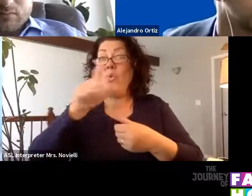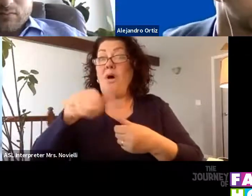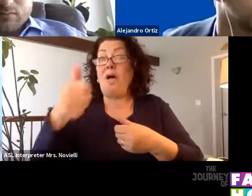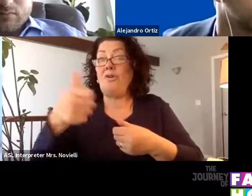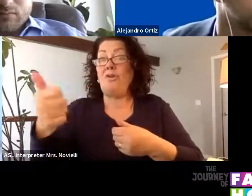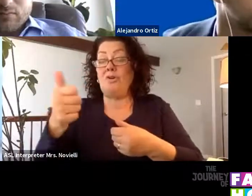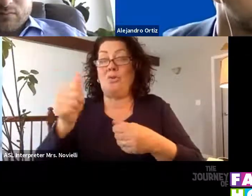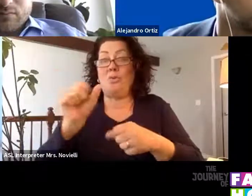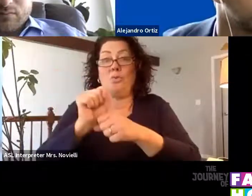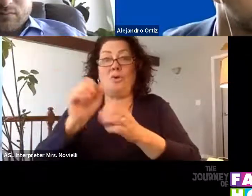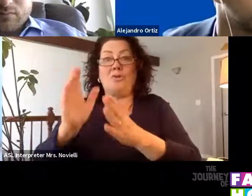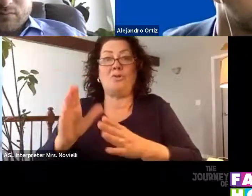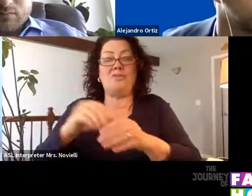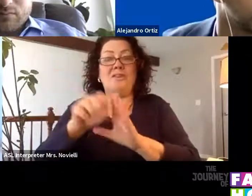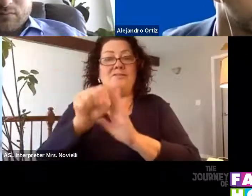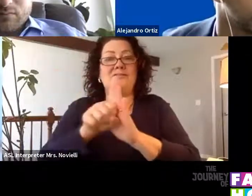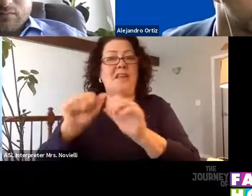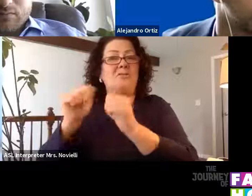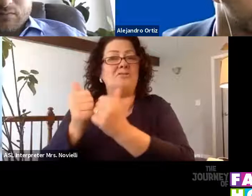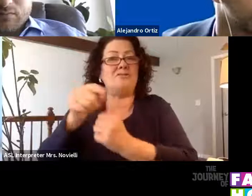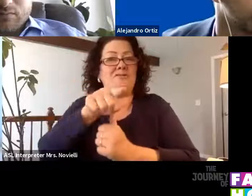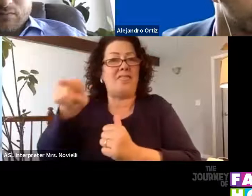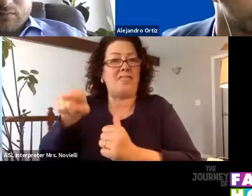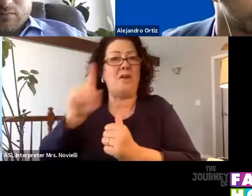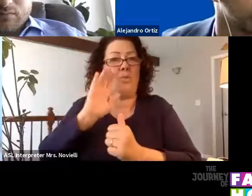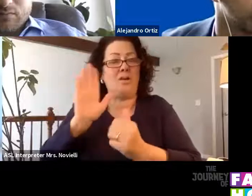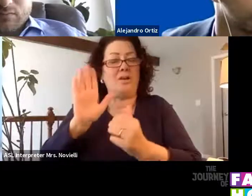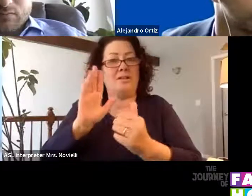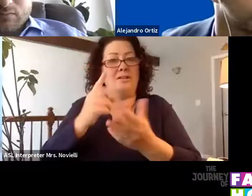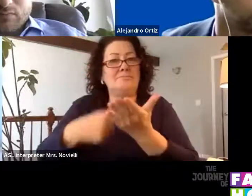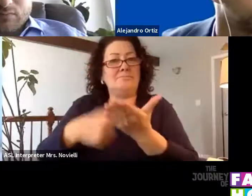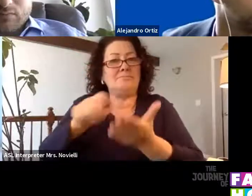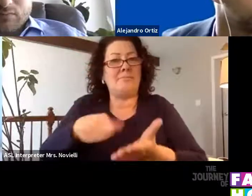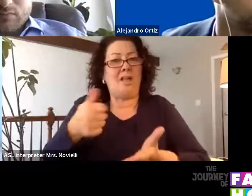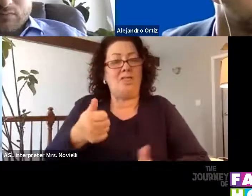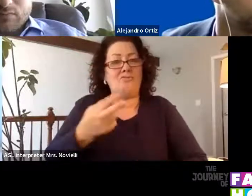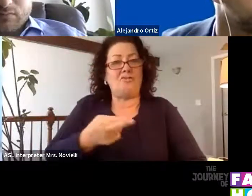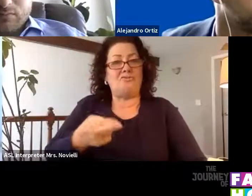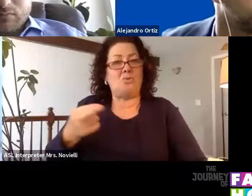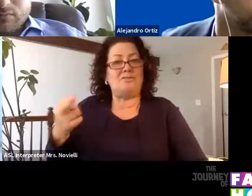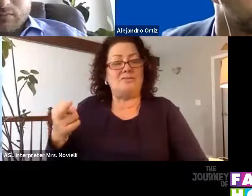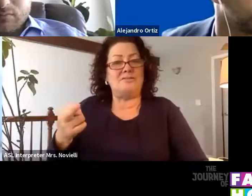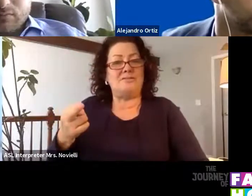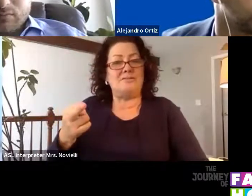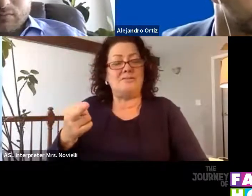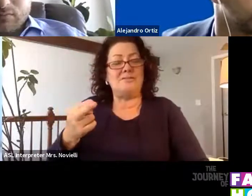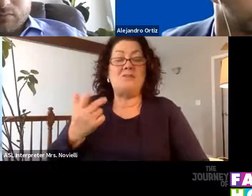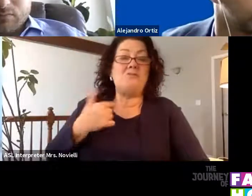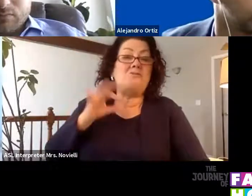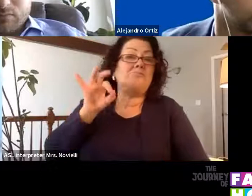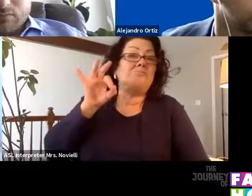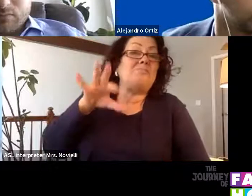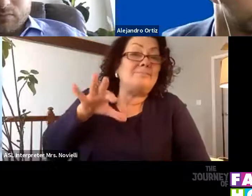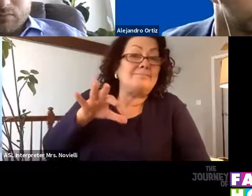other state agencies who are gonna talk about some additional resources. And so teaser for the next kind of upcoming part of